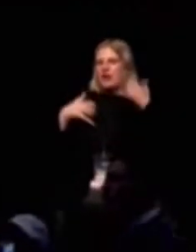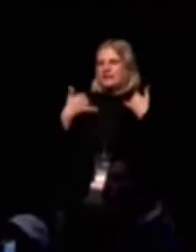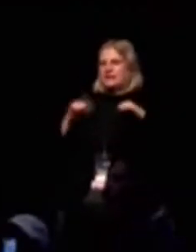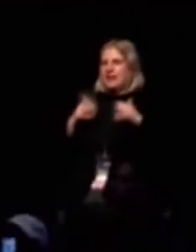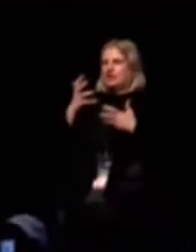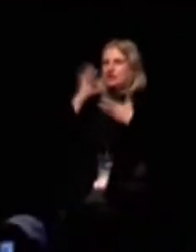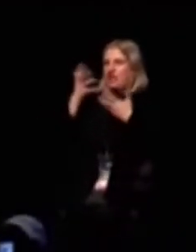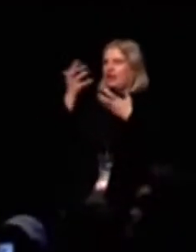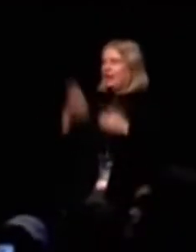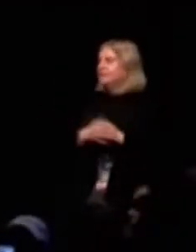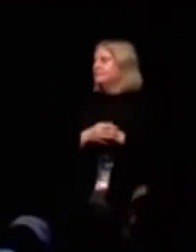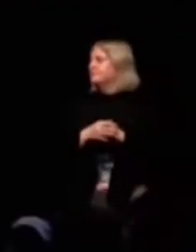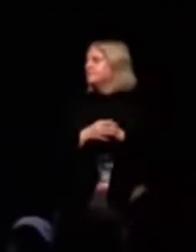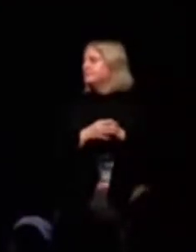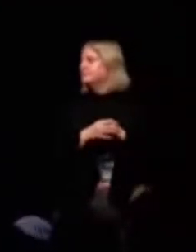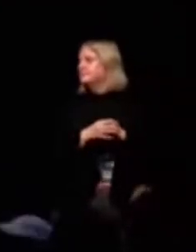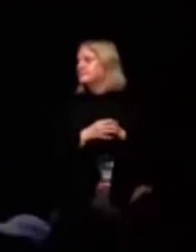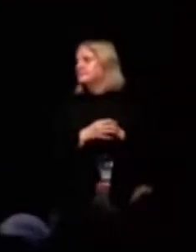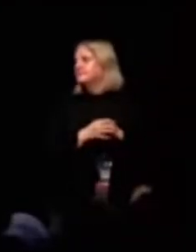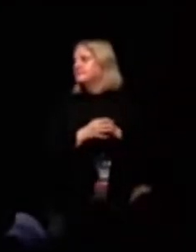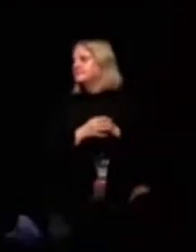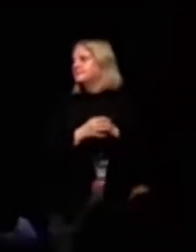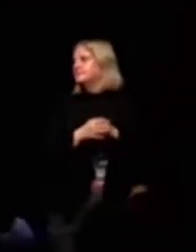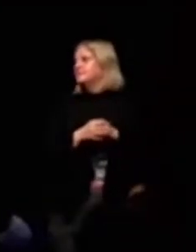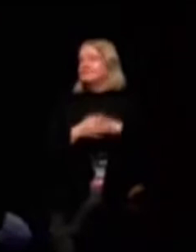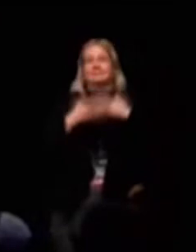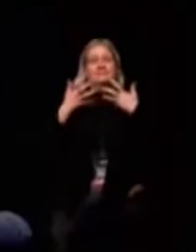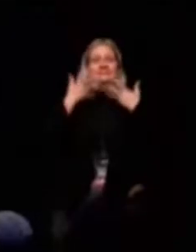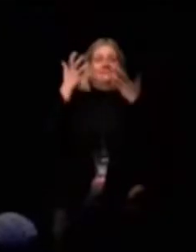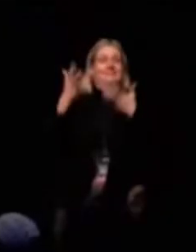We're going to get through this, my friends. We'll get